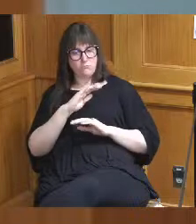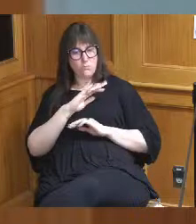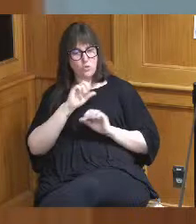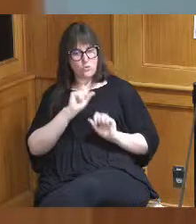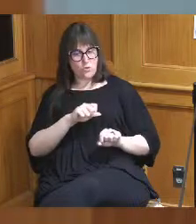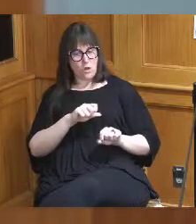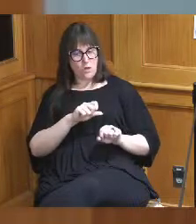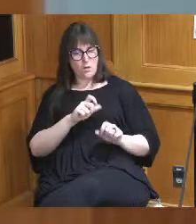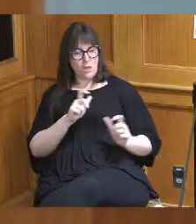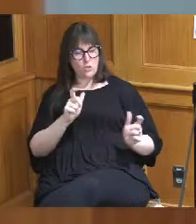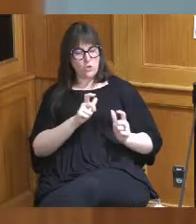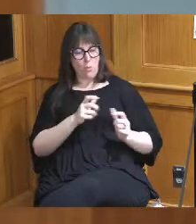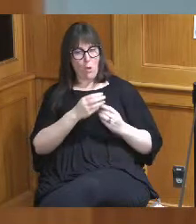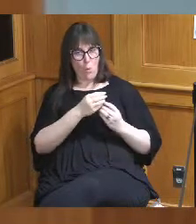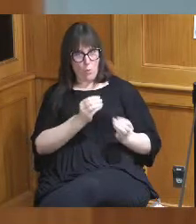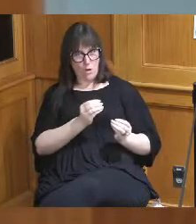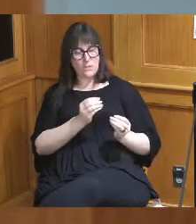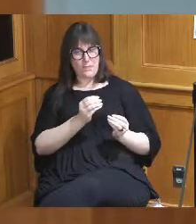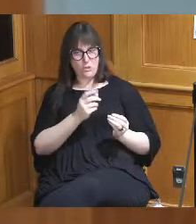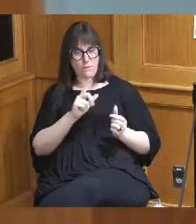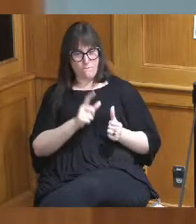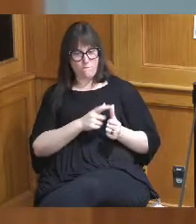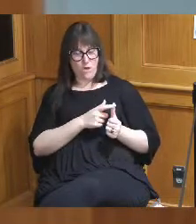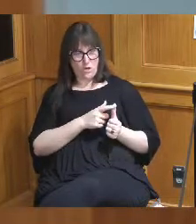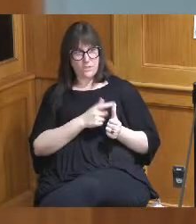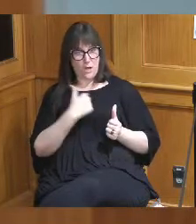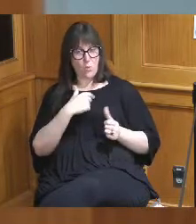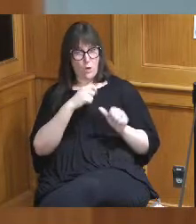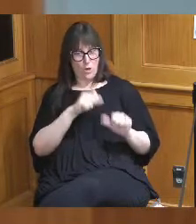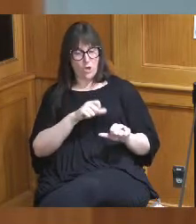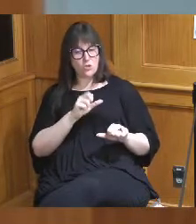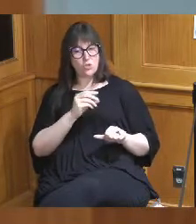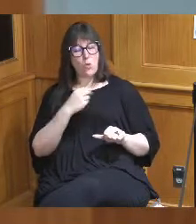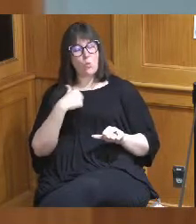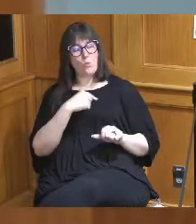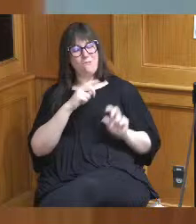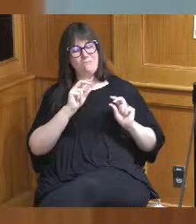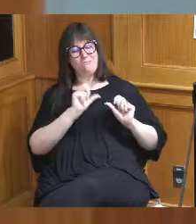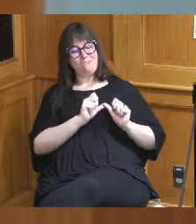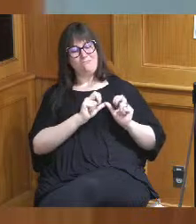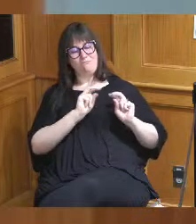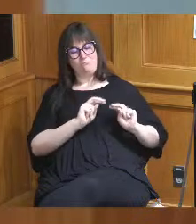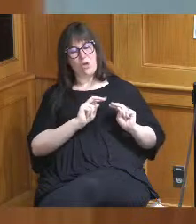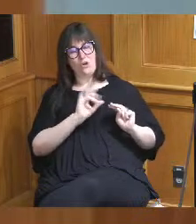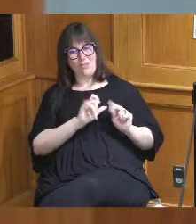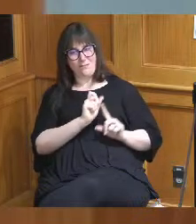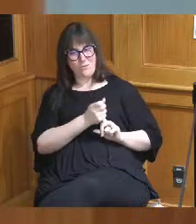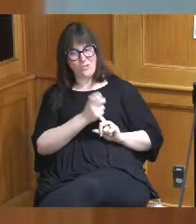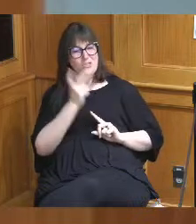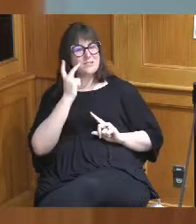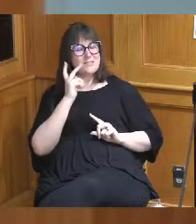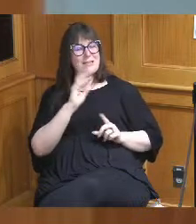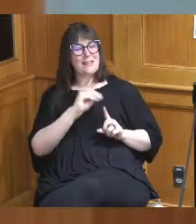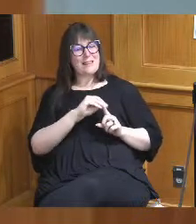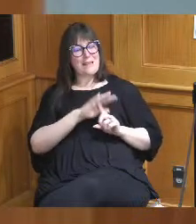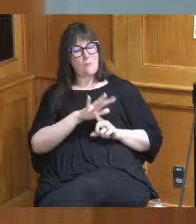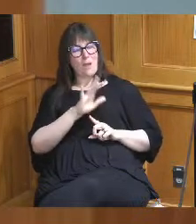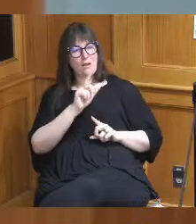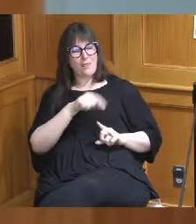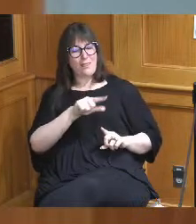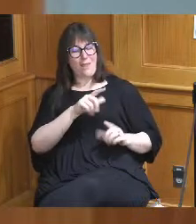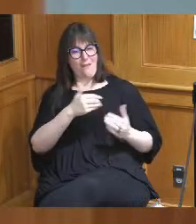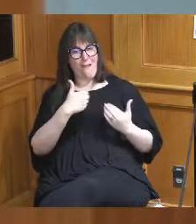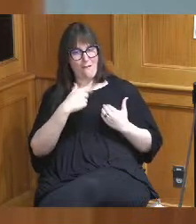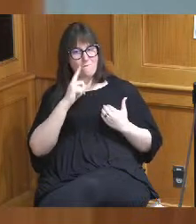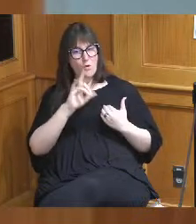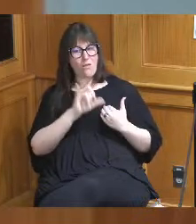to start with the smaller organizations, and we were able to do that. So we'll monitor that to see what kind of impact they're having